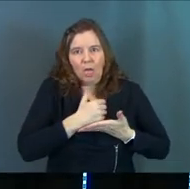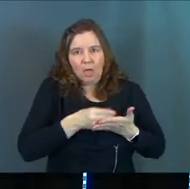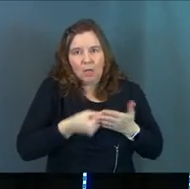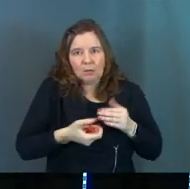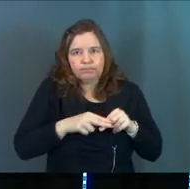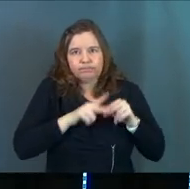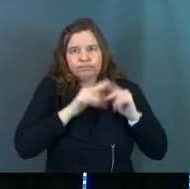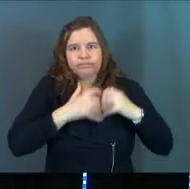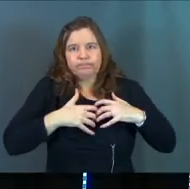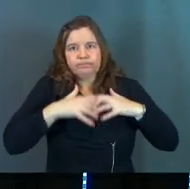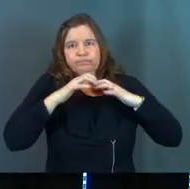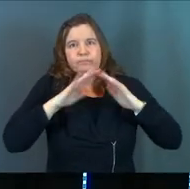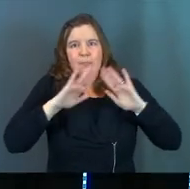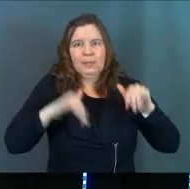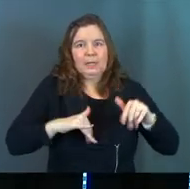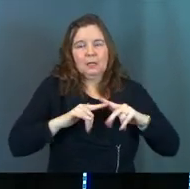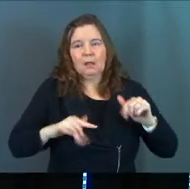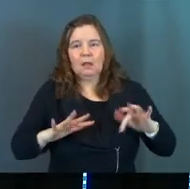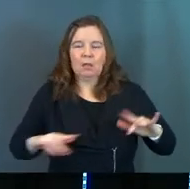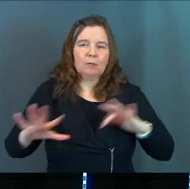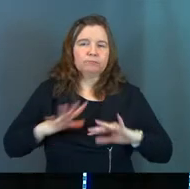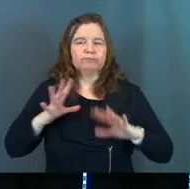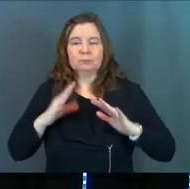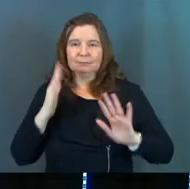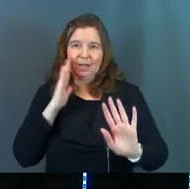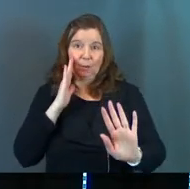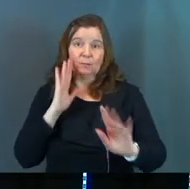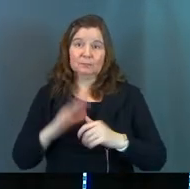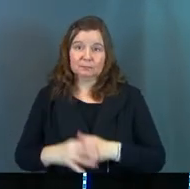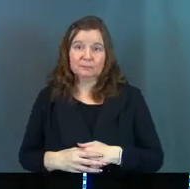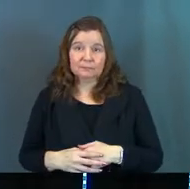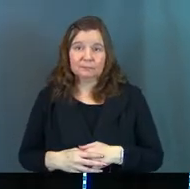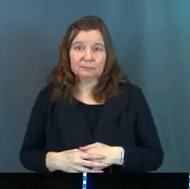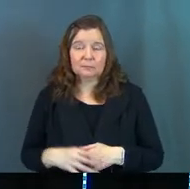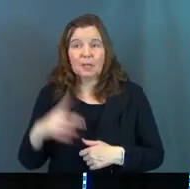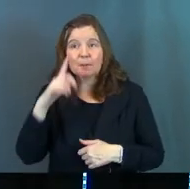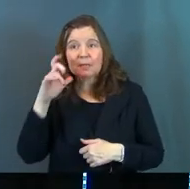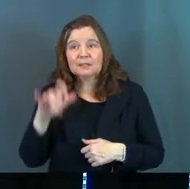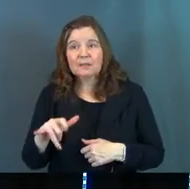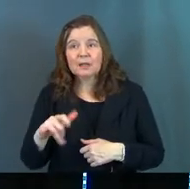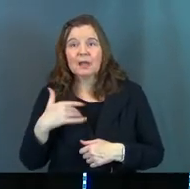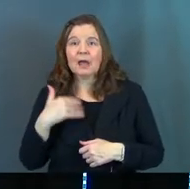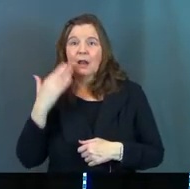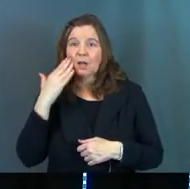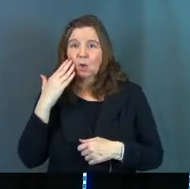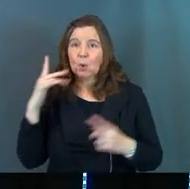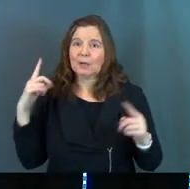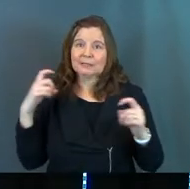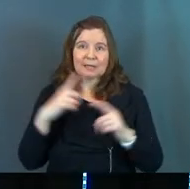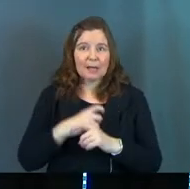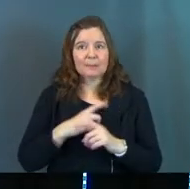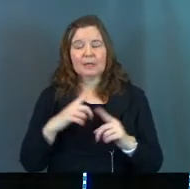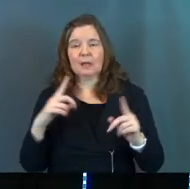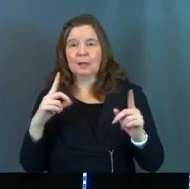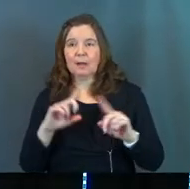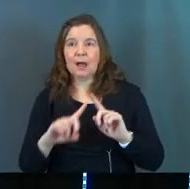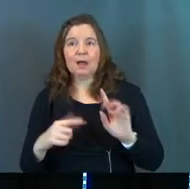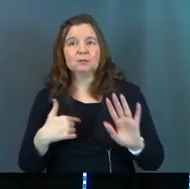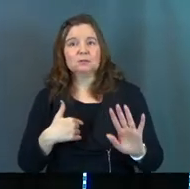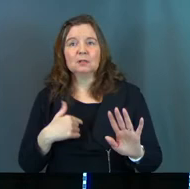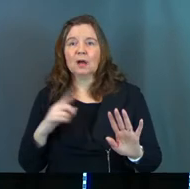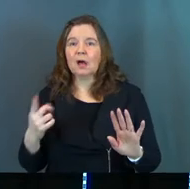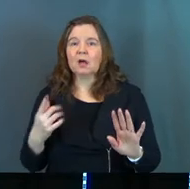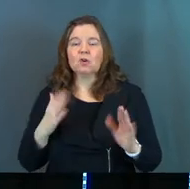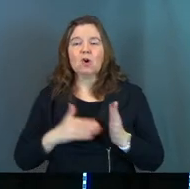build empires and all of that kind of stuff. I know. And because of that, and I know it's complicated and complex,